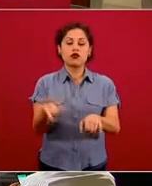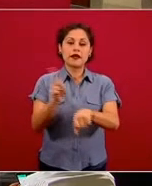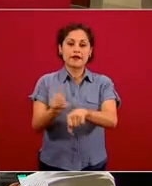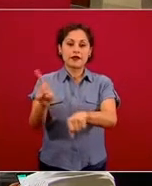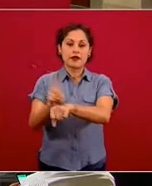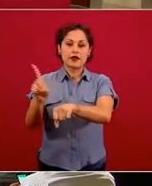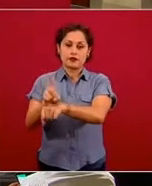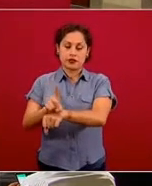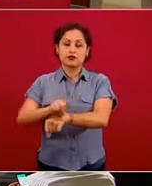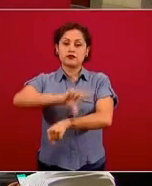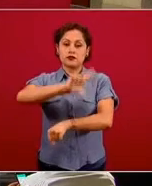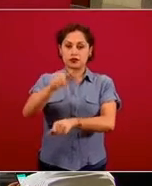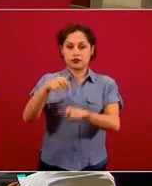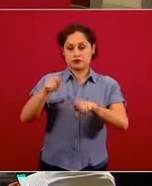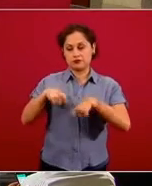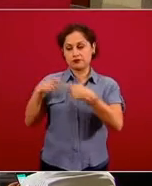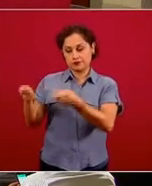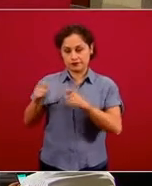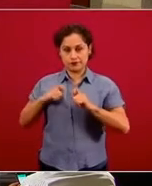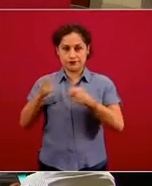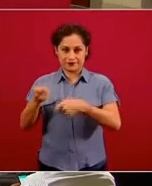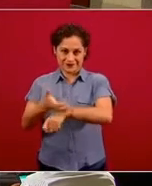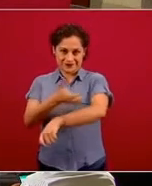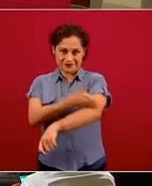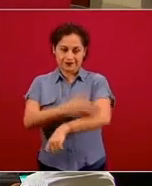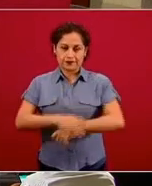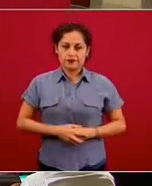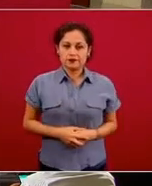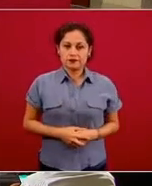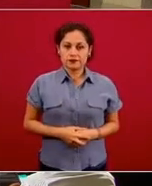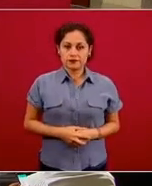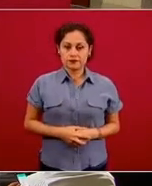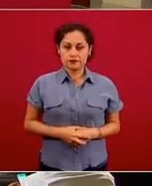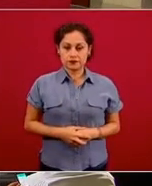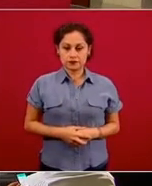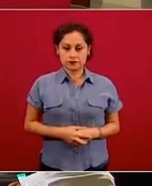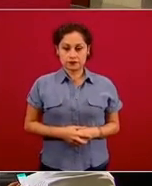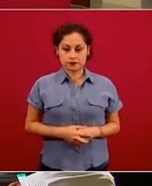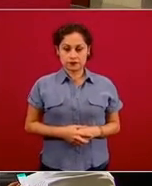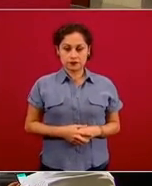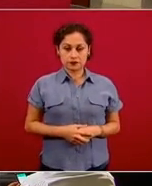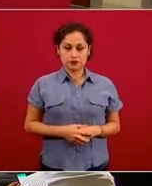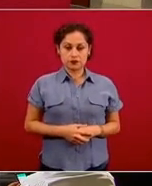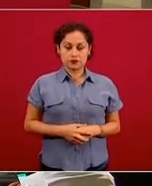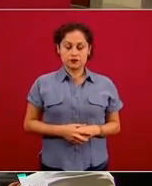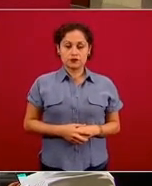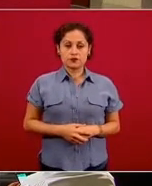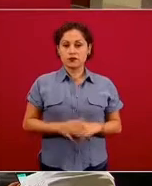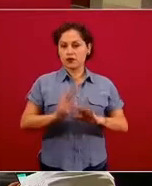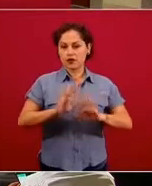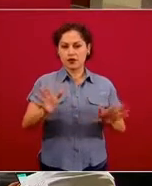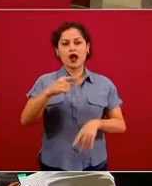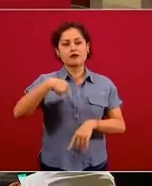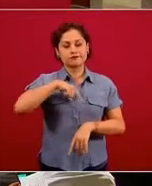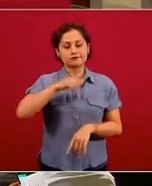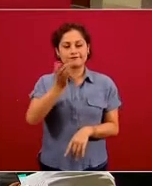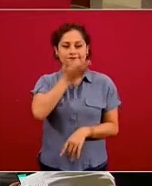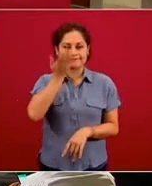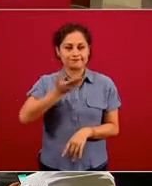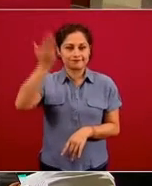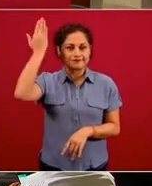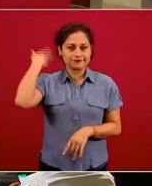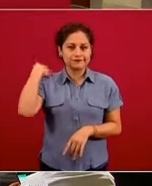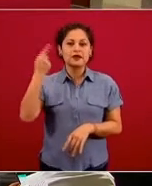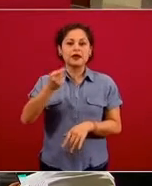of presenting the enseguida technical les doy report palabra a today, mis colegas. and then my colleagues will have the floor. Como es costumbre, vamos a empezar con el